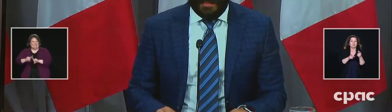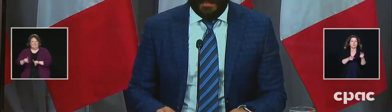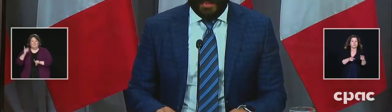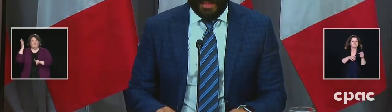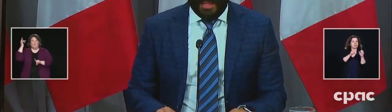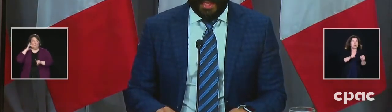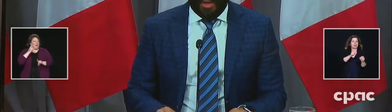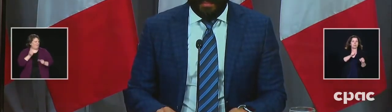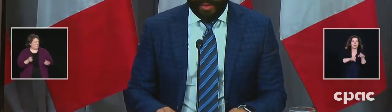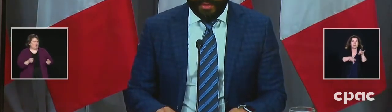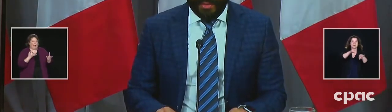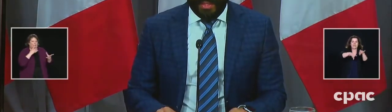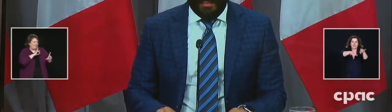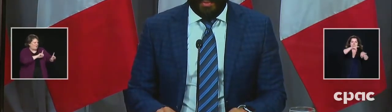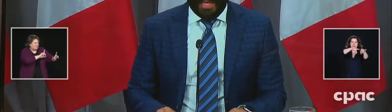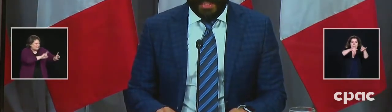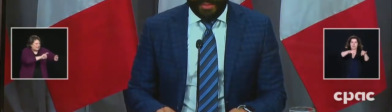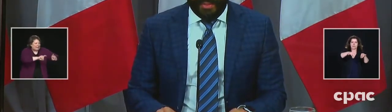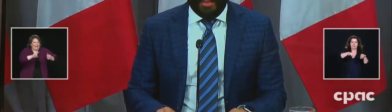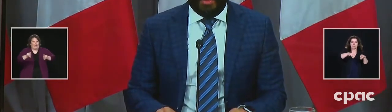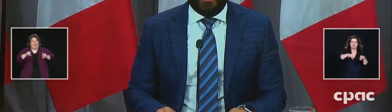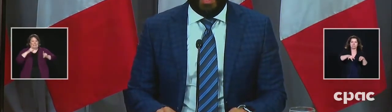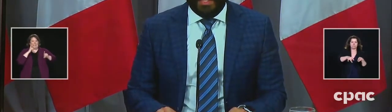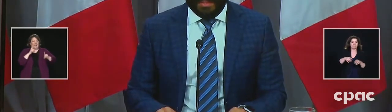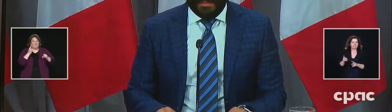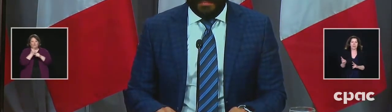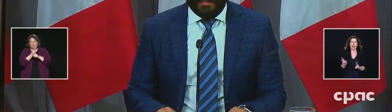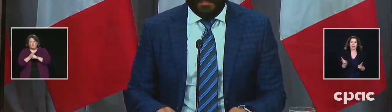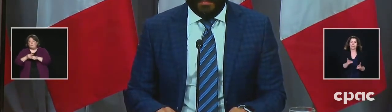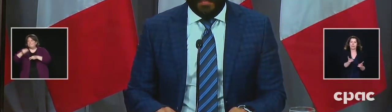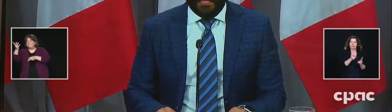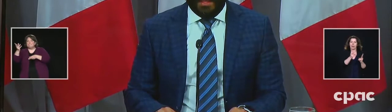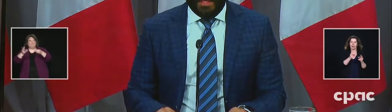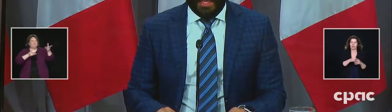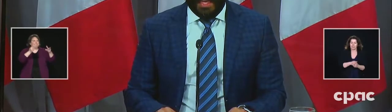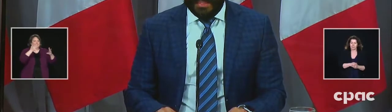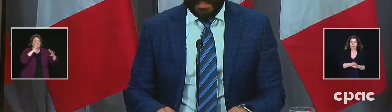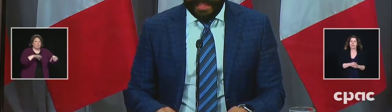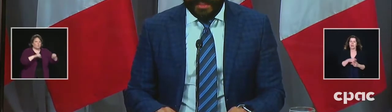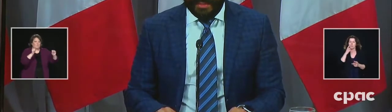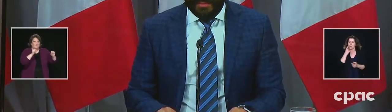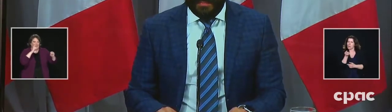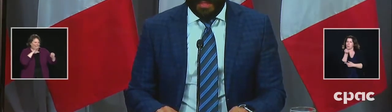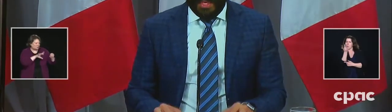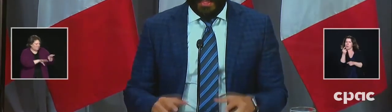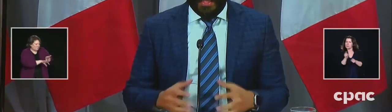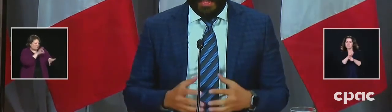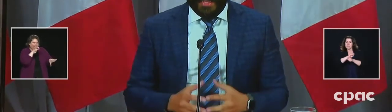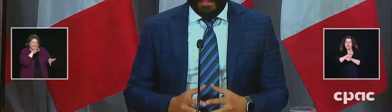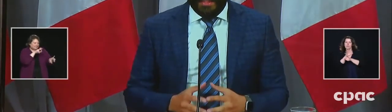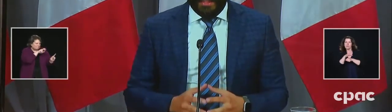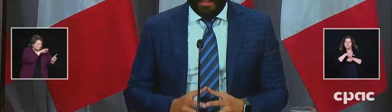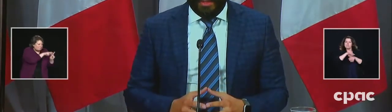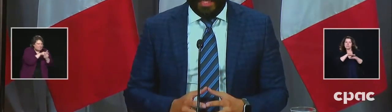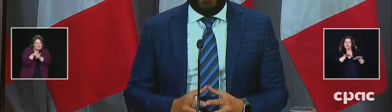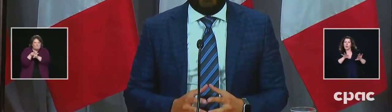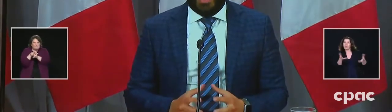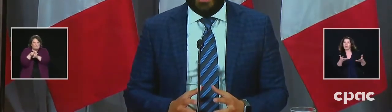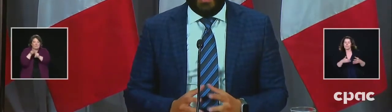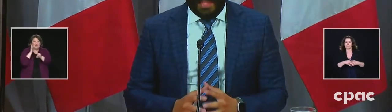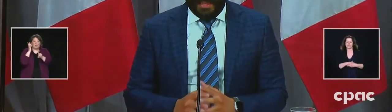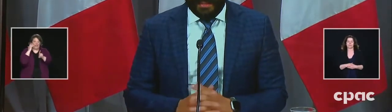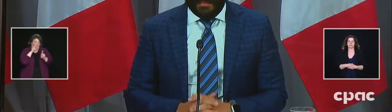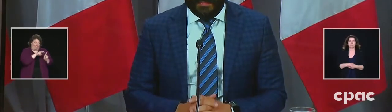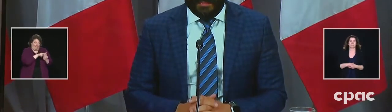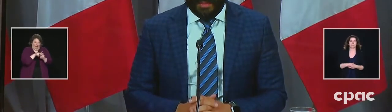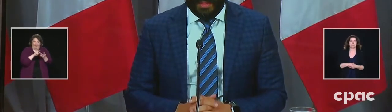efficace et comprendre la progression du virus. It is essential that testing occur in a variety